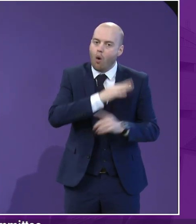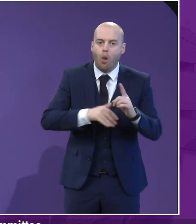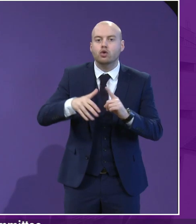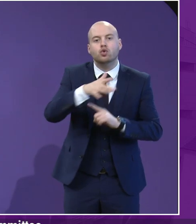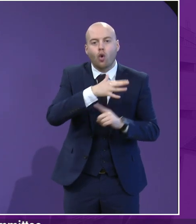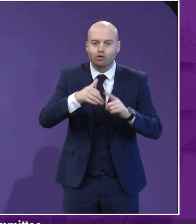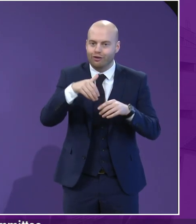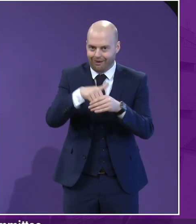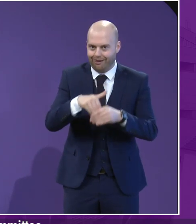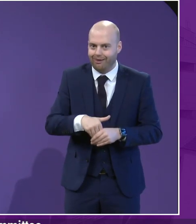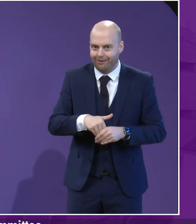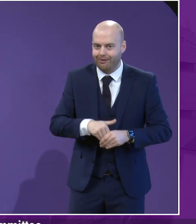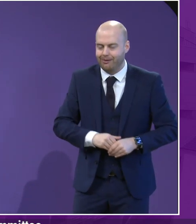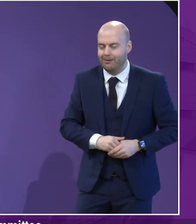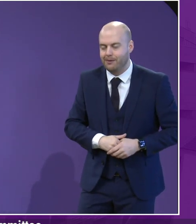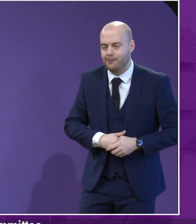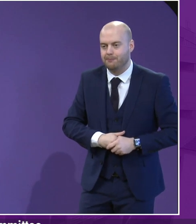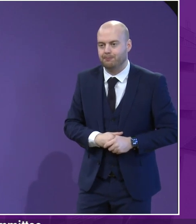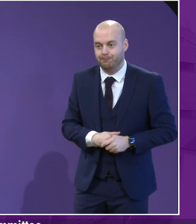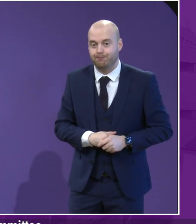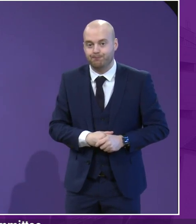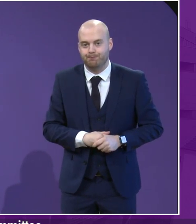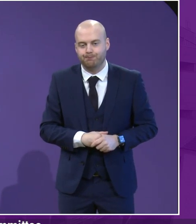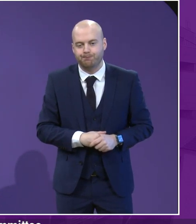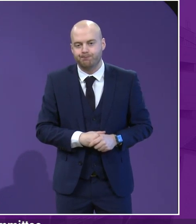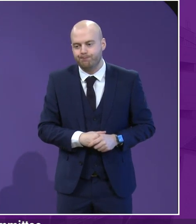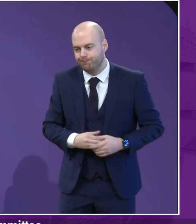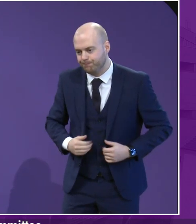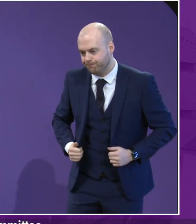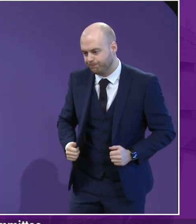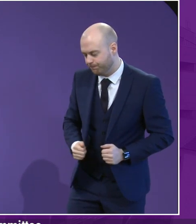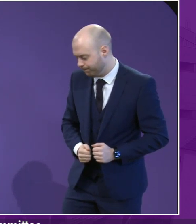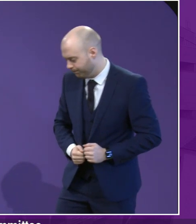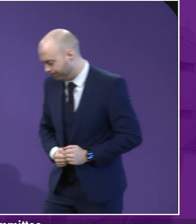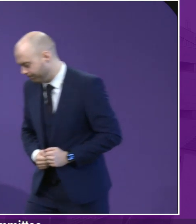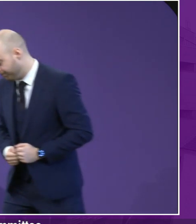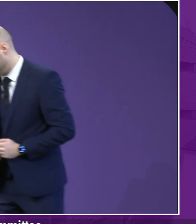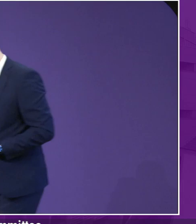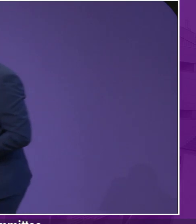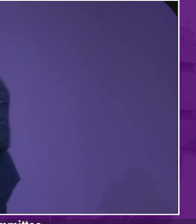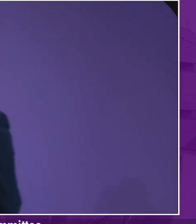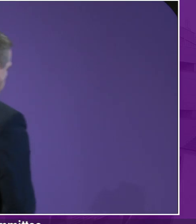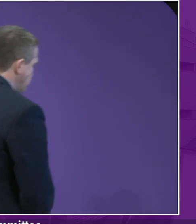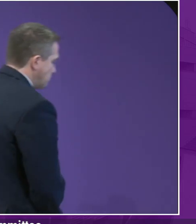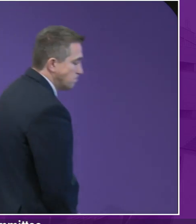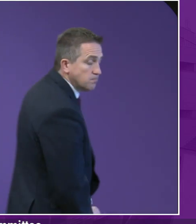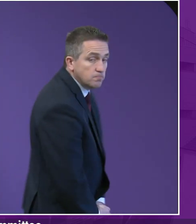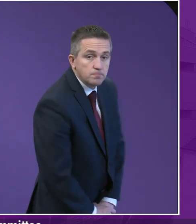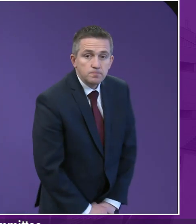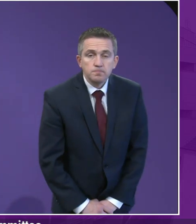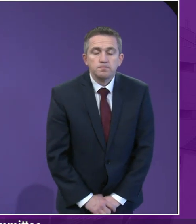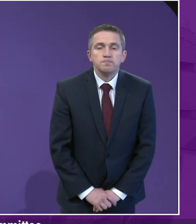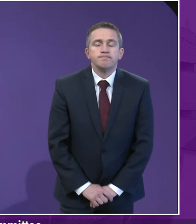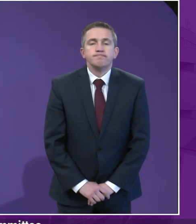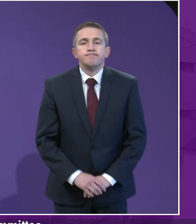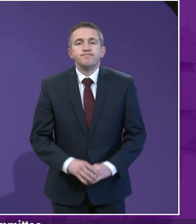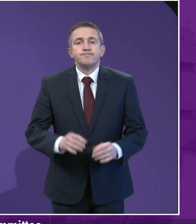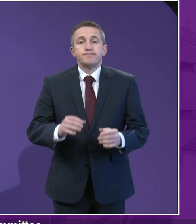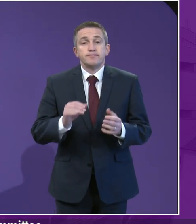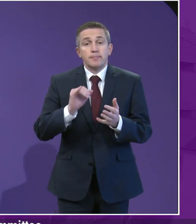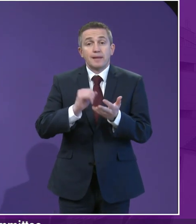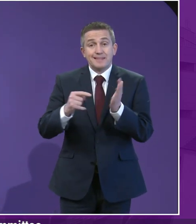not the ones having to make all of the adjustments and make all of the phone calls, as Mark said, to find interpreters and so on? And lastly, are we doing